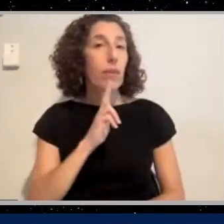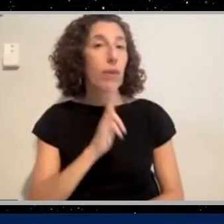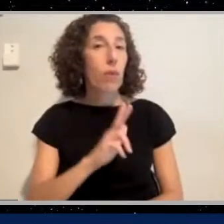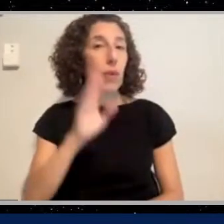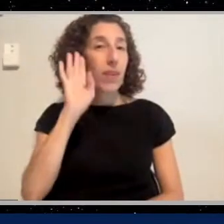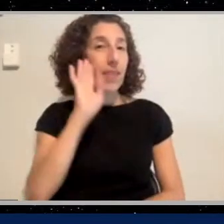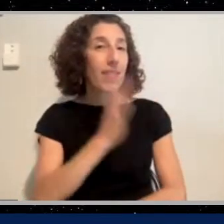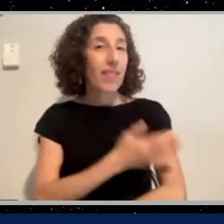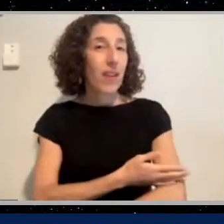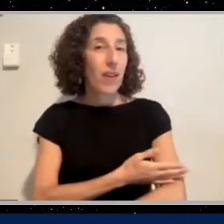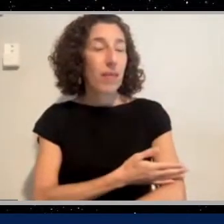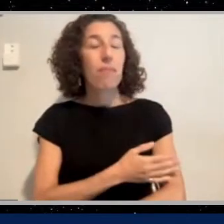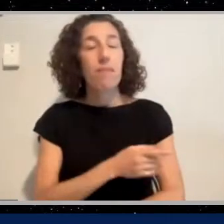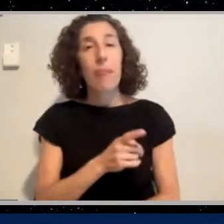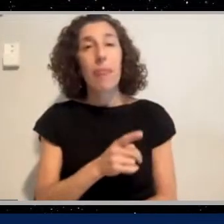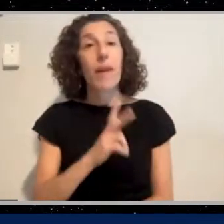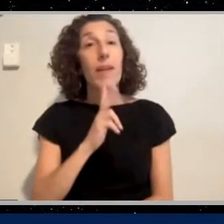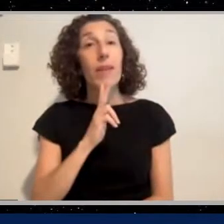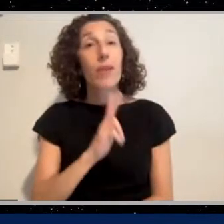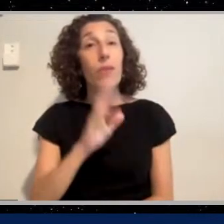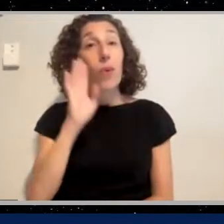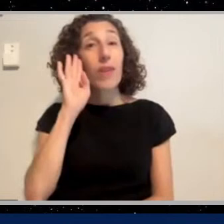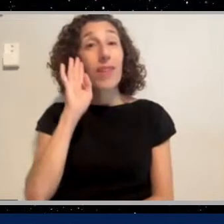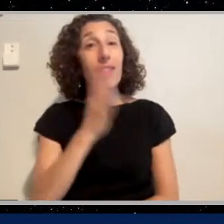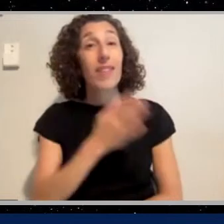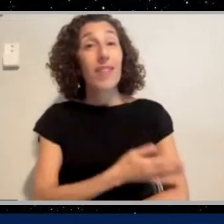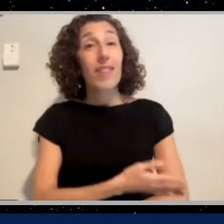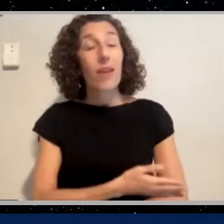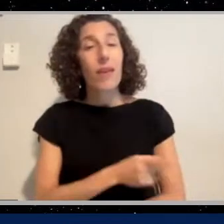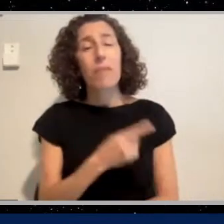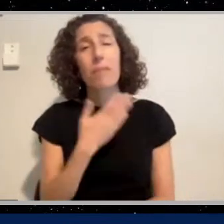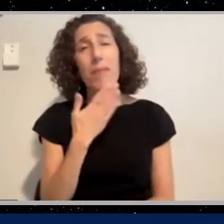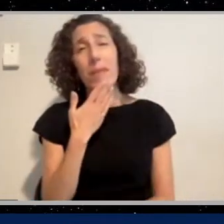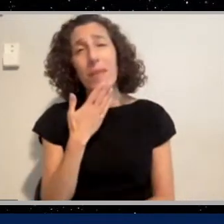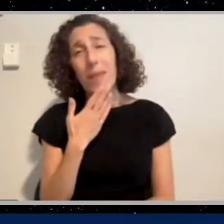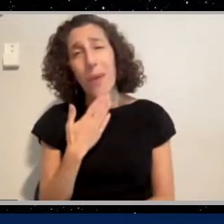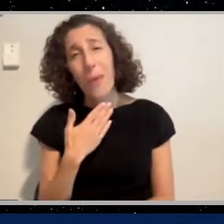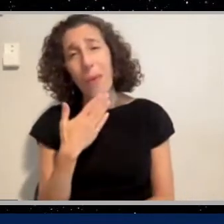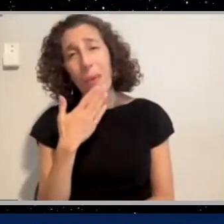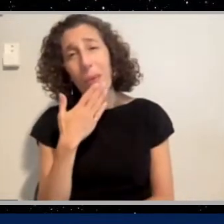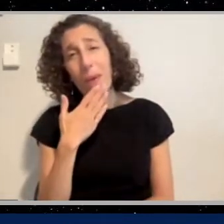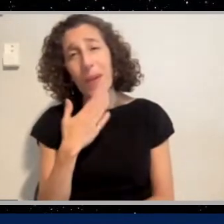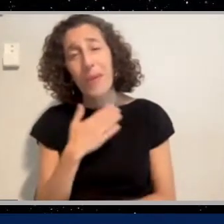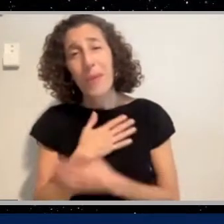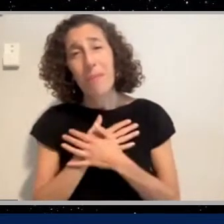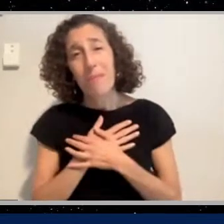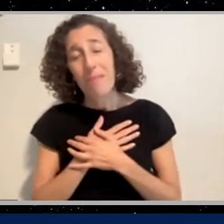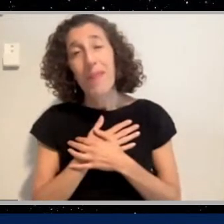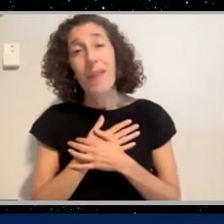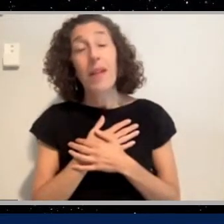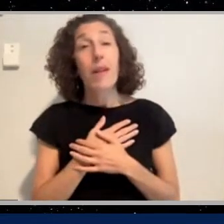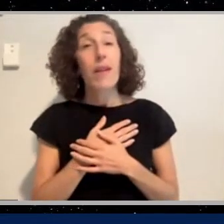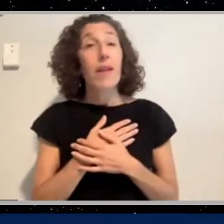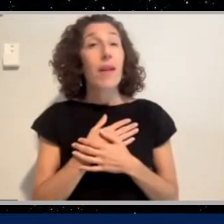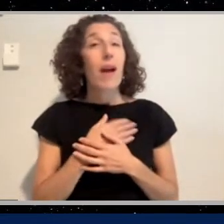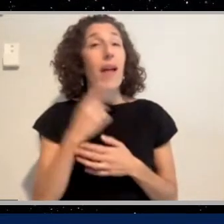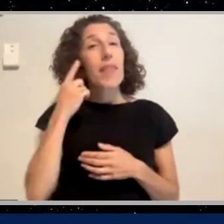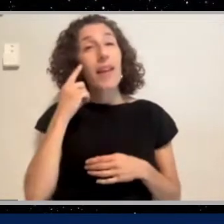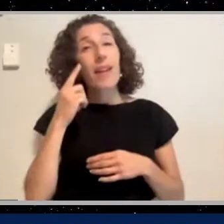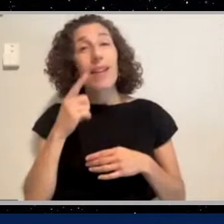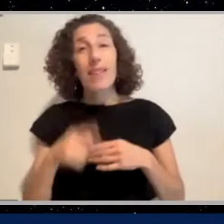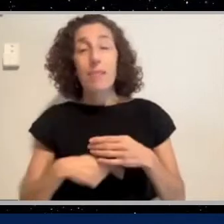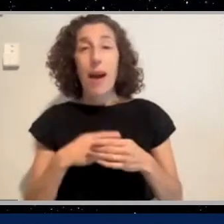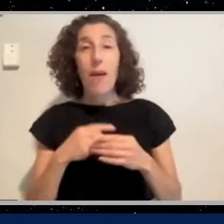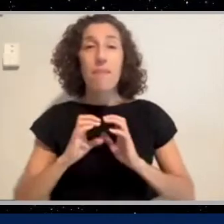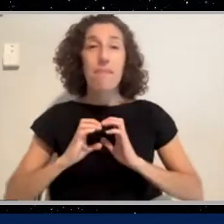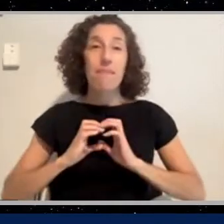so tenderhearted. And so maybe it's kind of like one of those, throwbacks to the Care Bears,